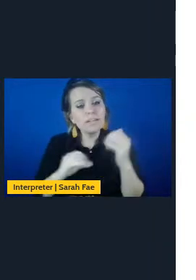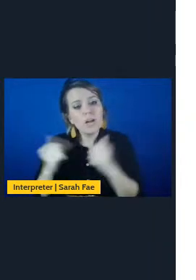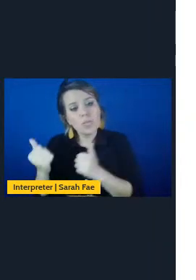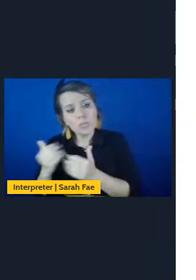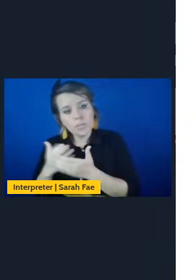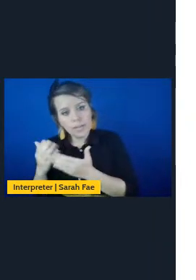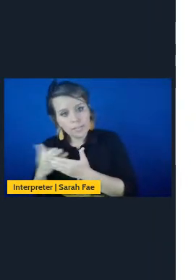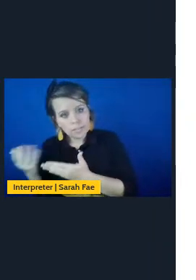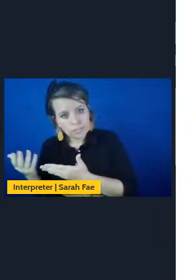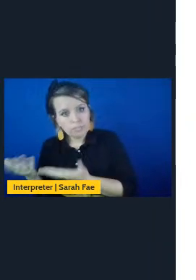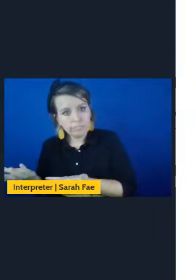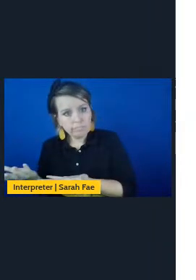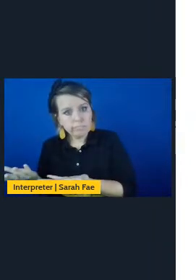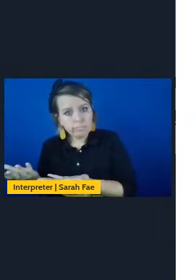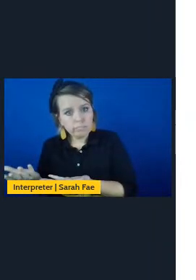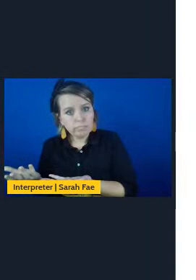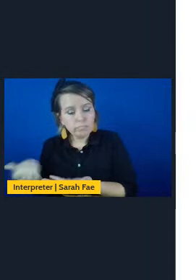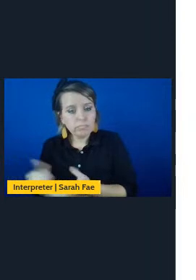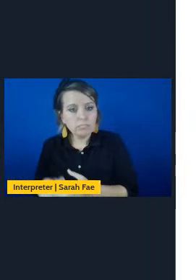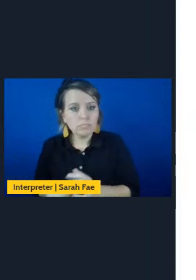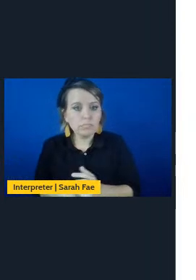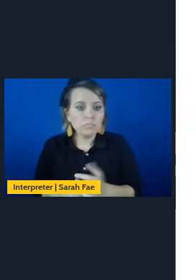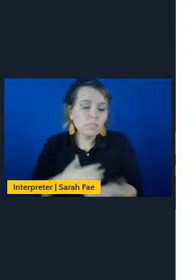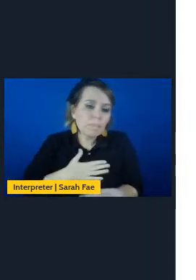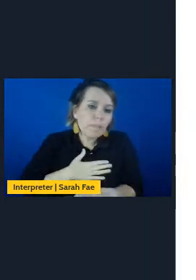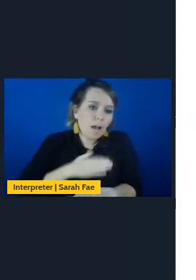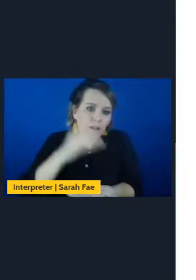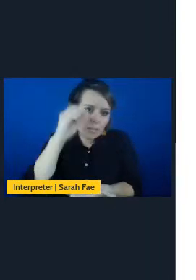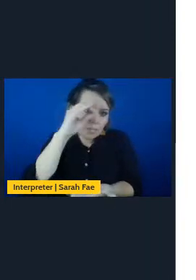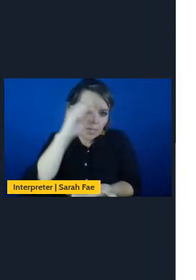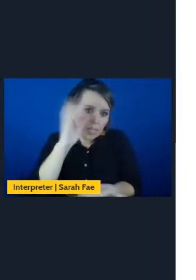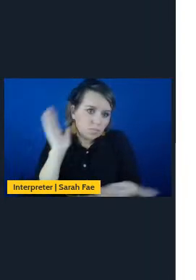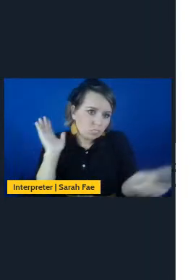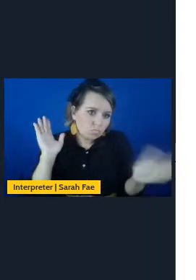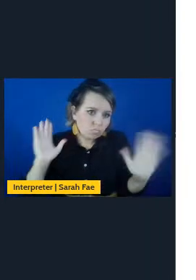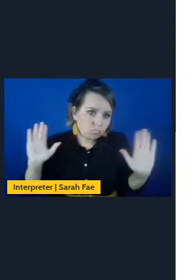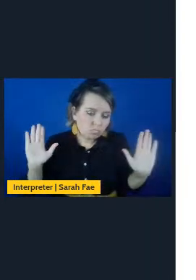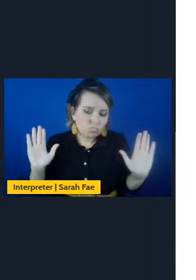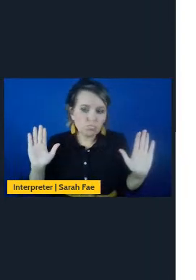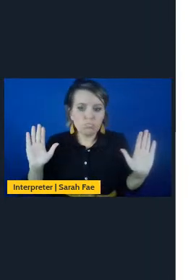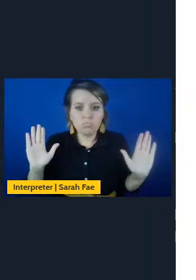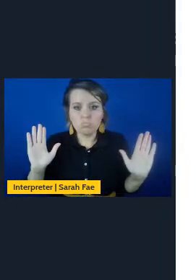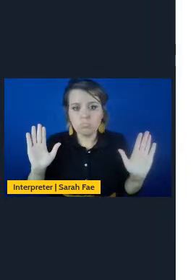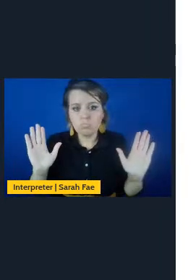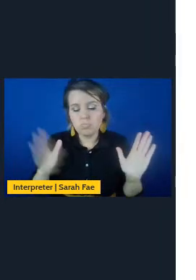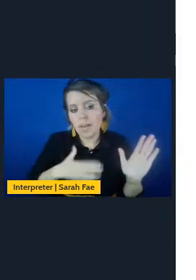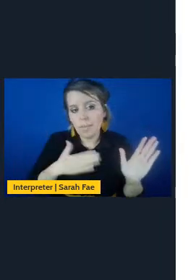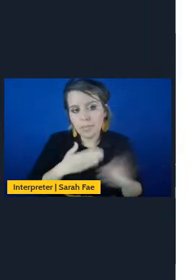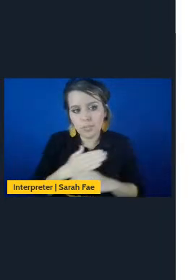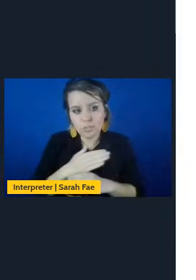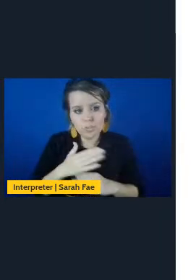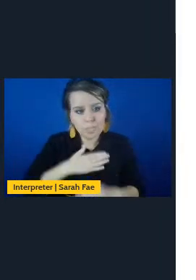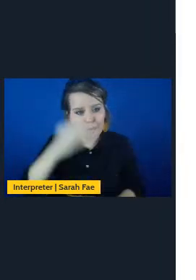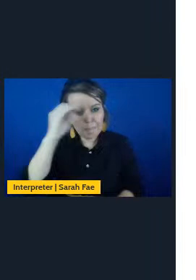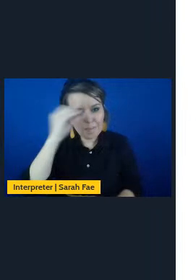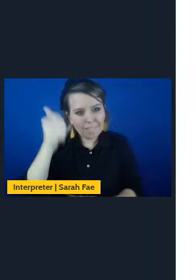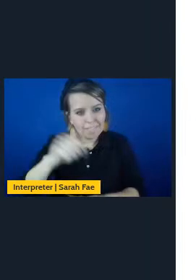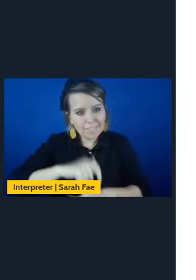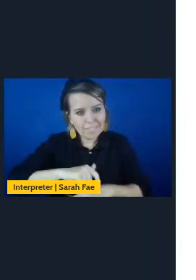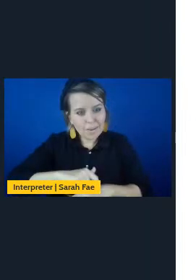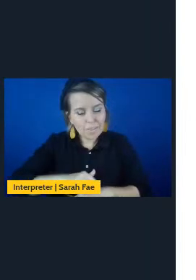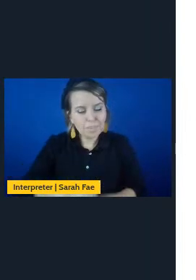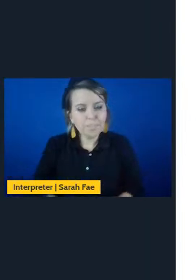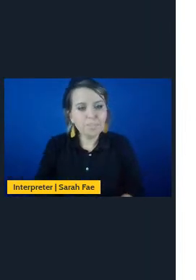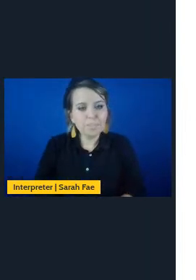Actions. That's my opinion, but I saw multiple people share this opinion. Code Pipeline